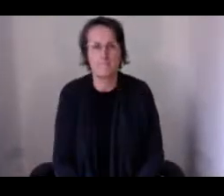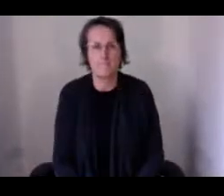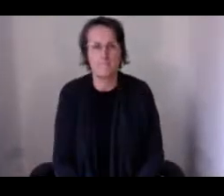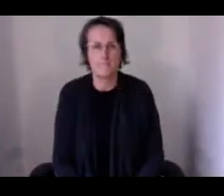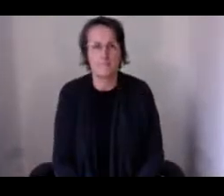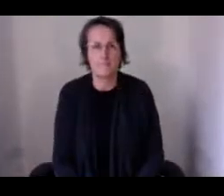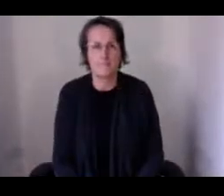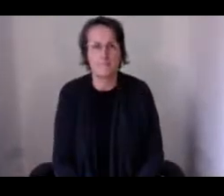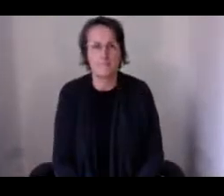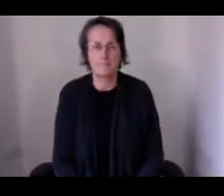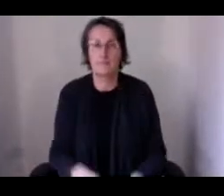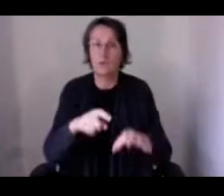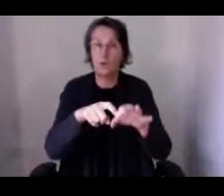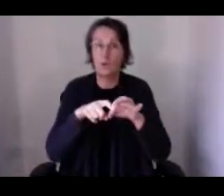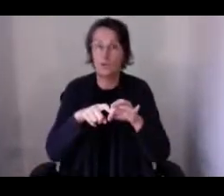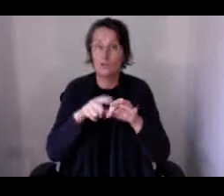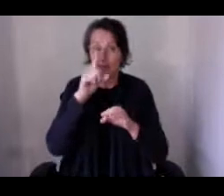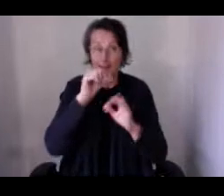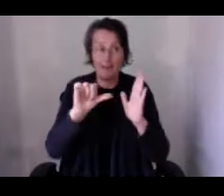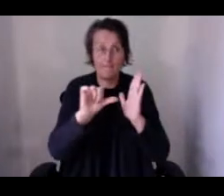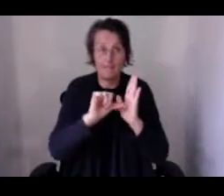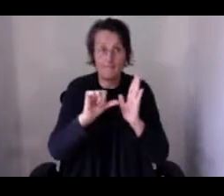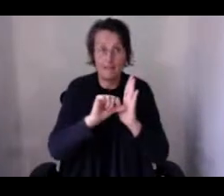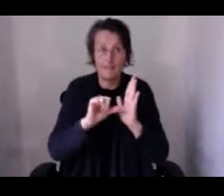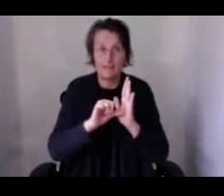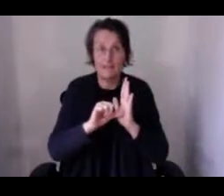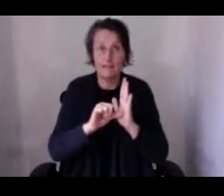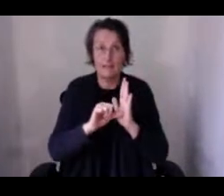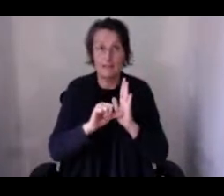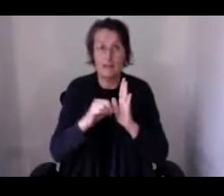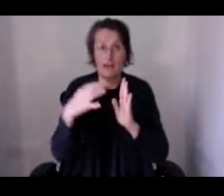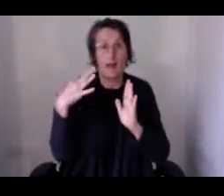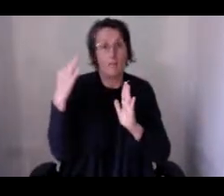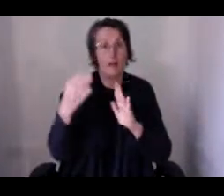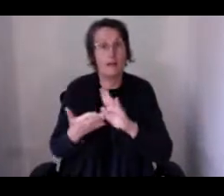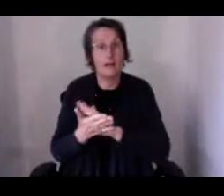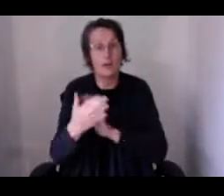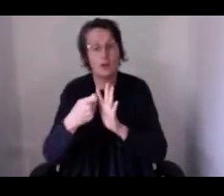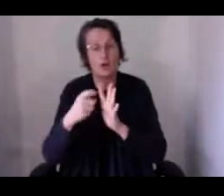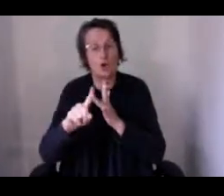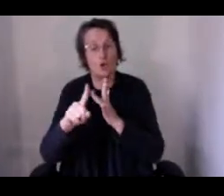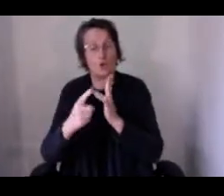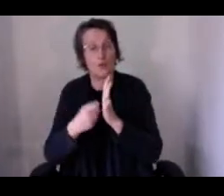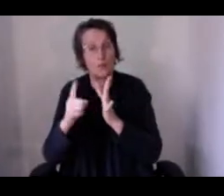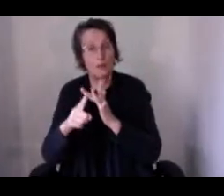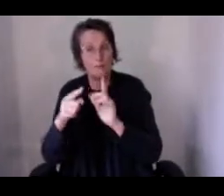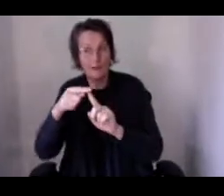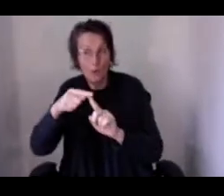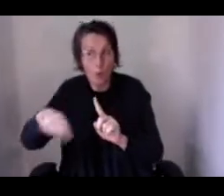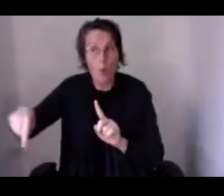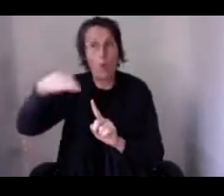Can funding be applied for under creative Koori or disability if not all members of the group are Koori or have a disability?